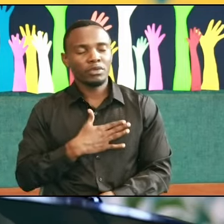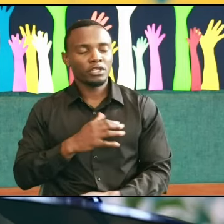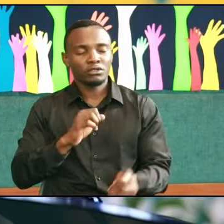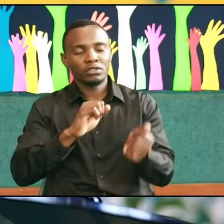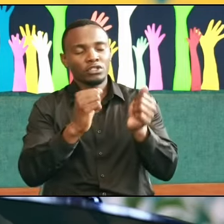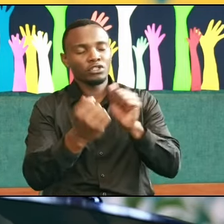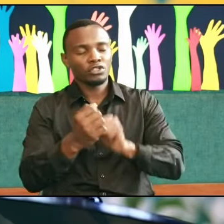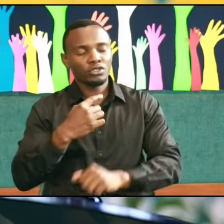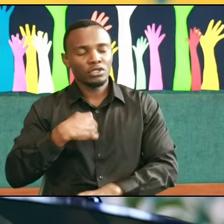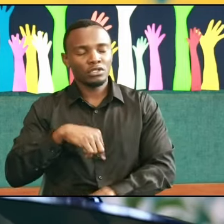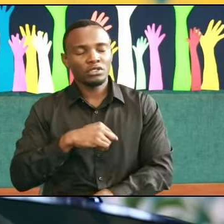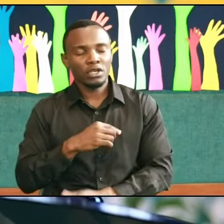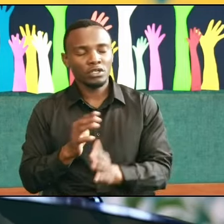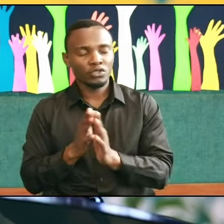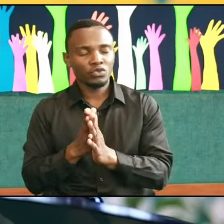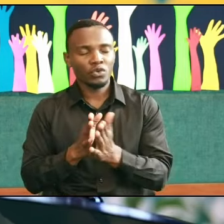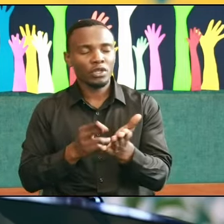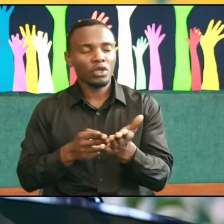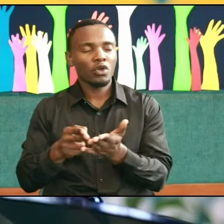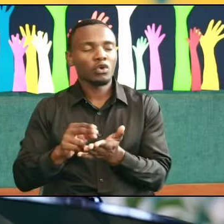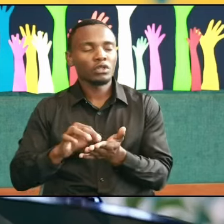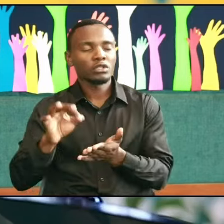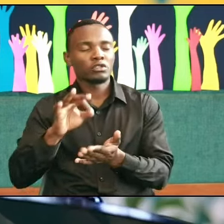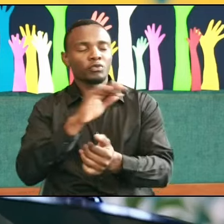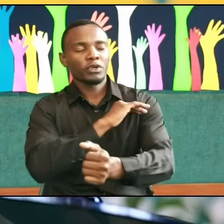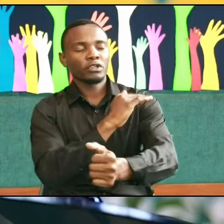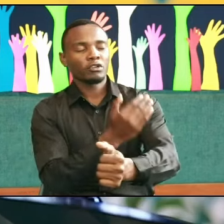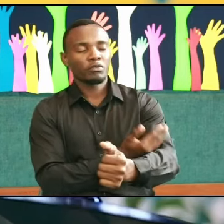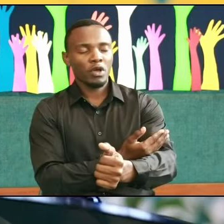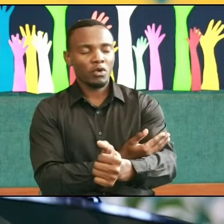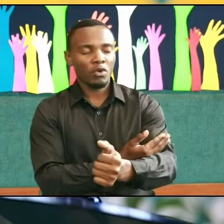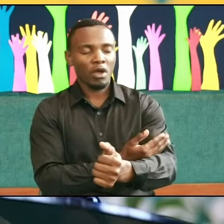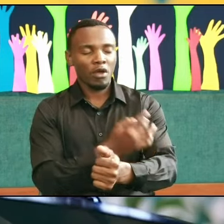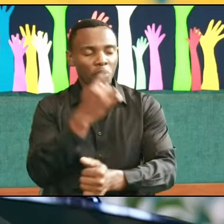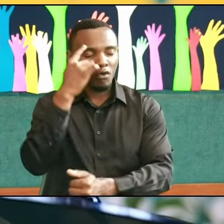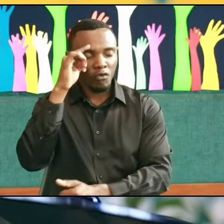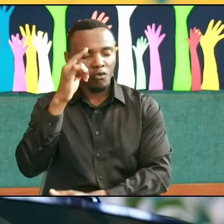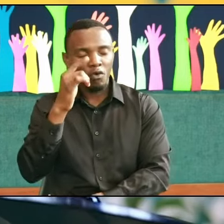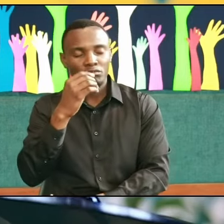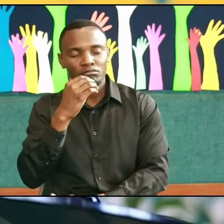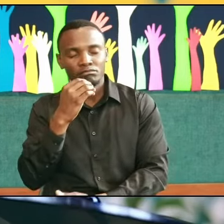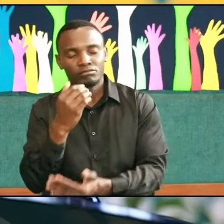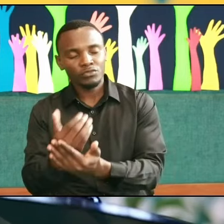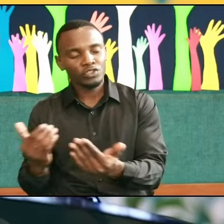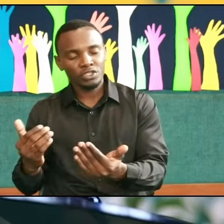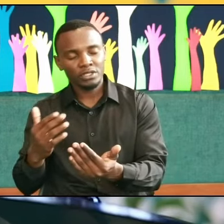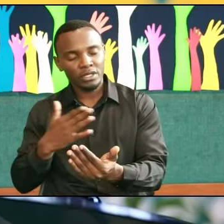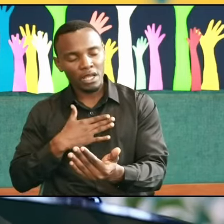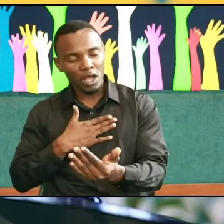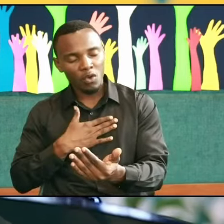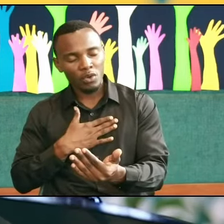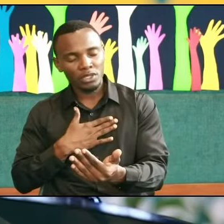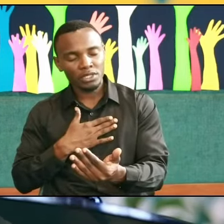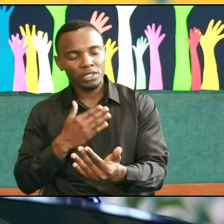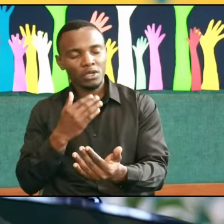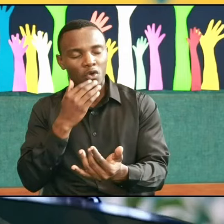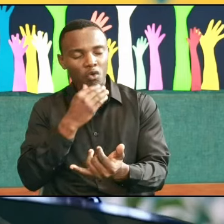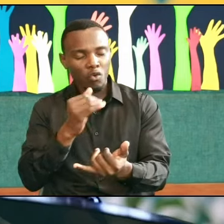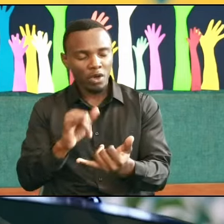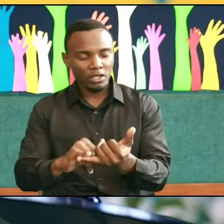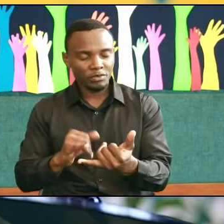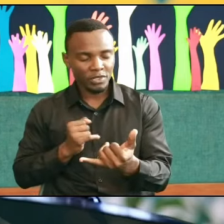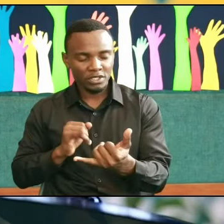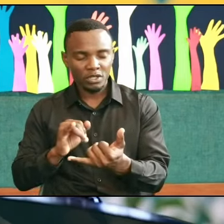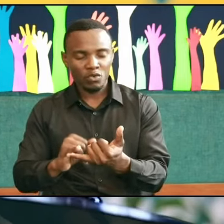Holy Spirit, that our children, our wives, our husbands may have a clear